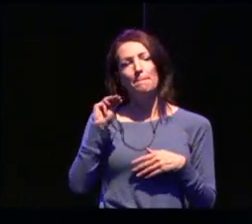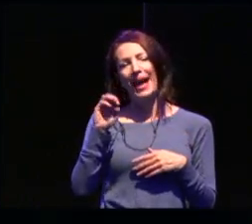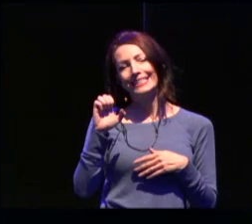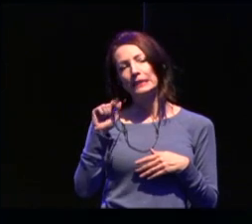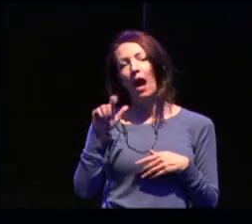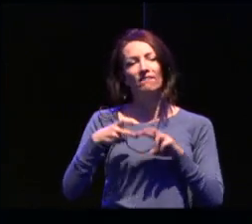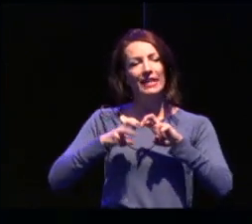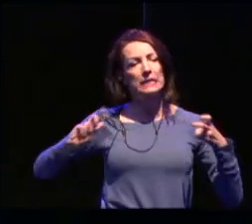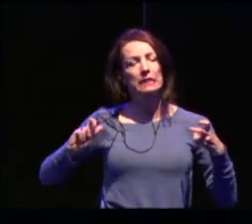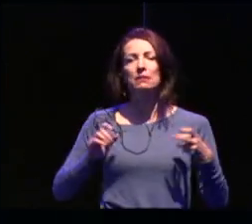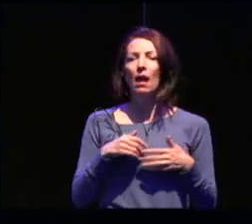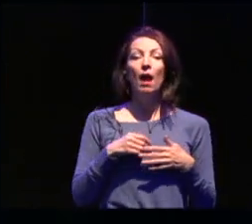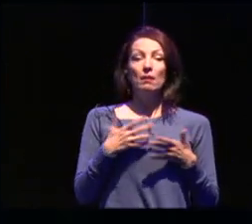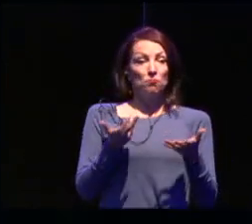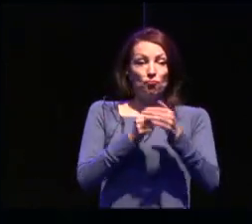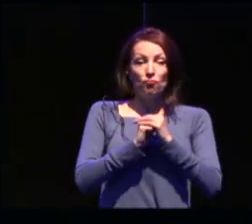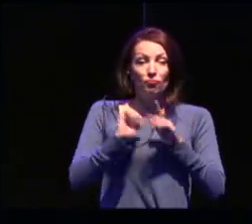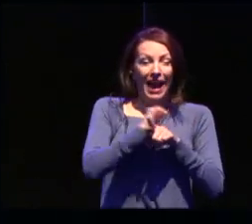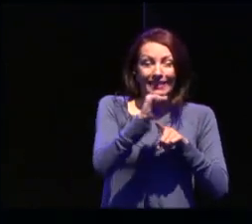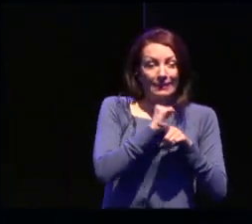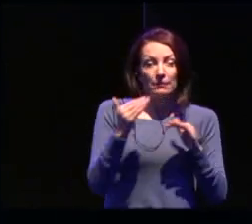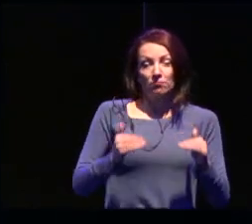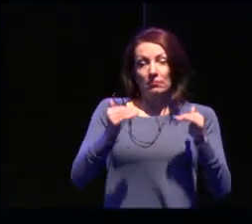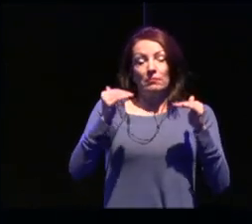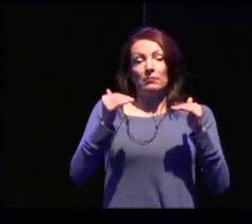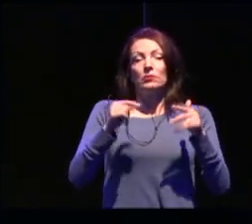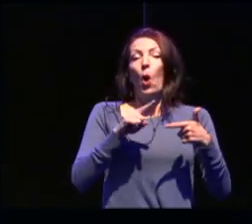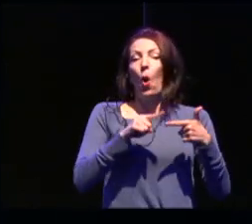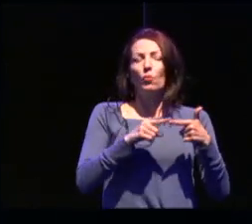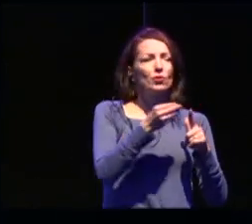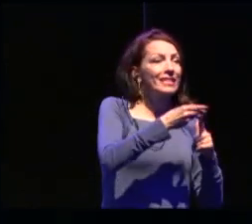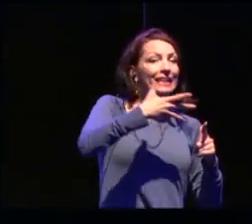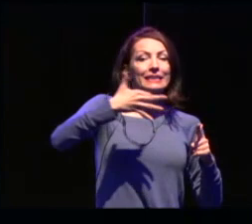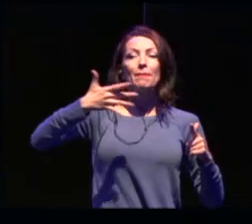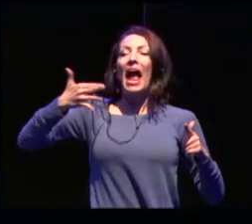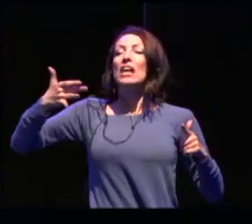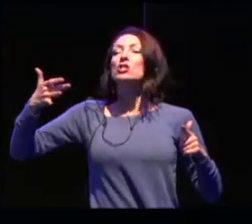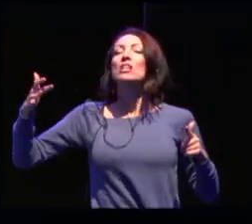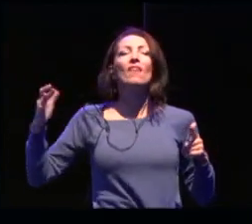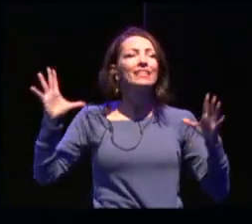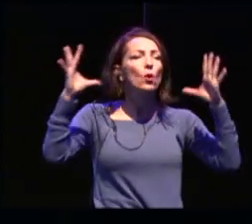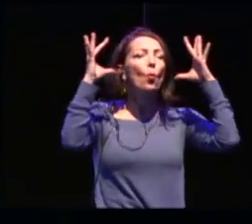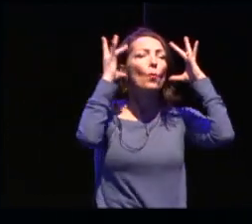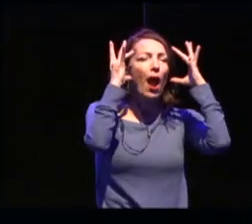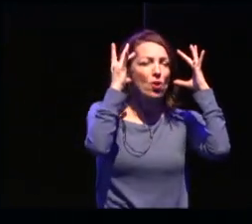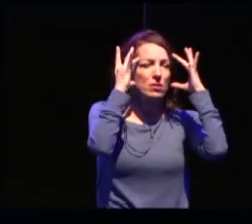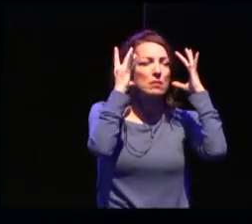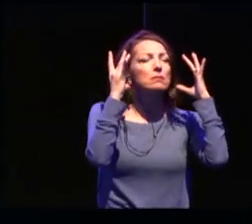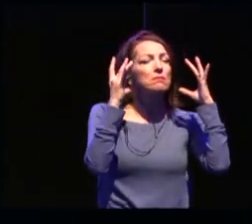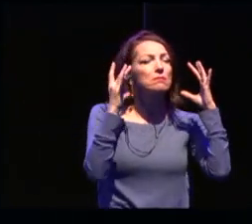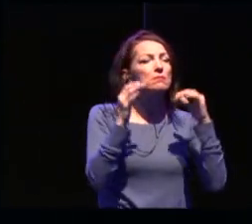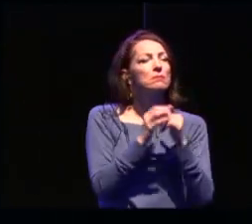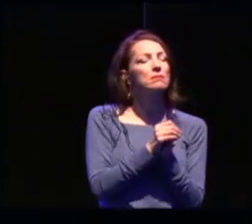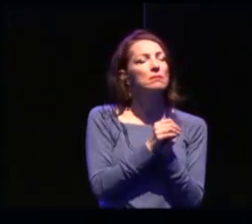are practicing that at an all-time high. So there is an expansion of this awareness. Now, our